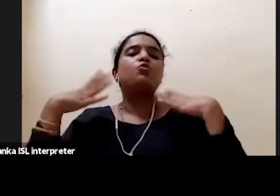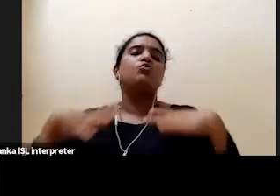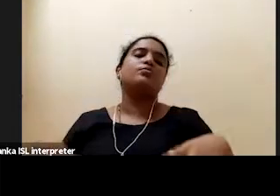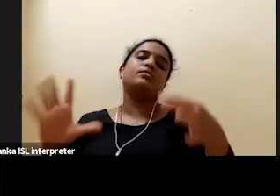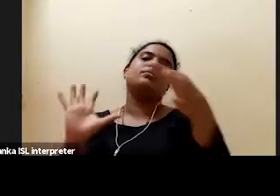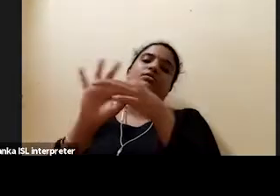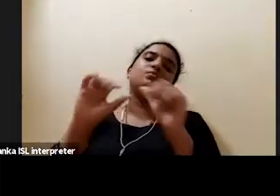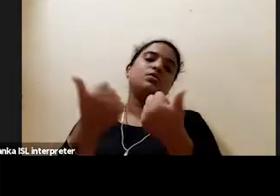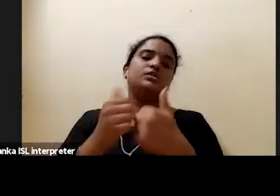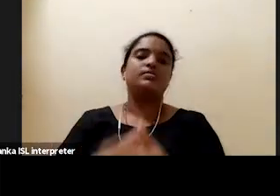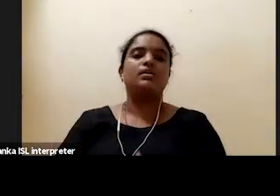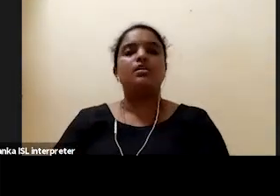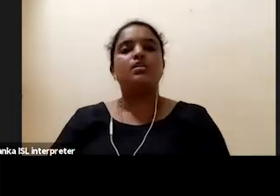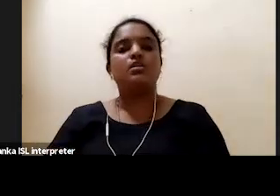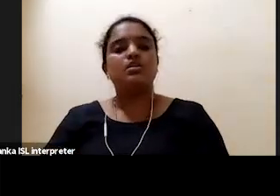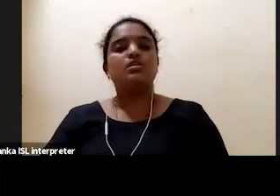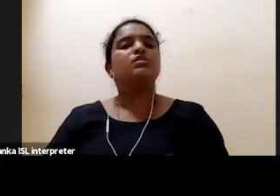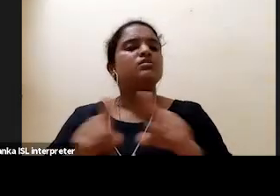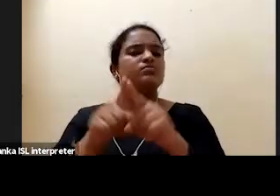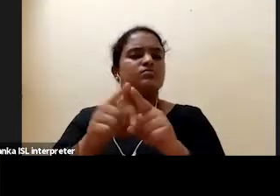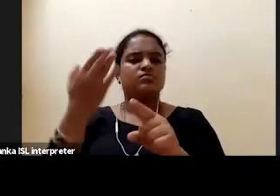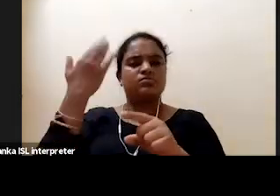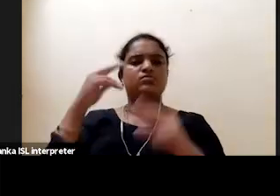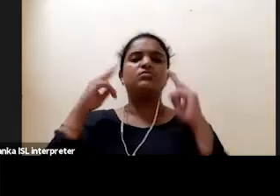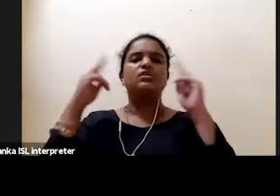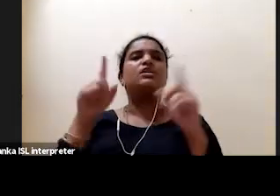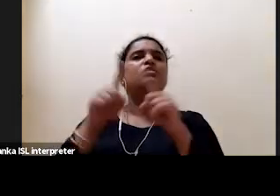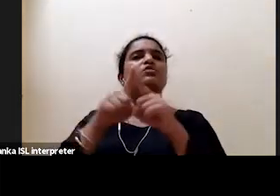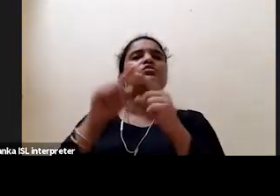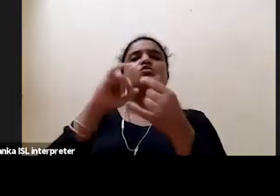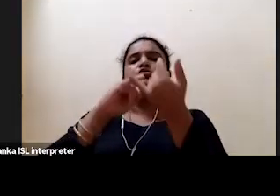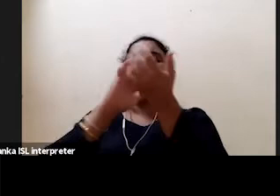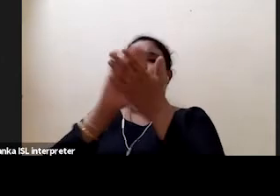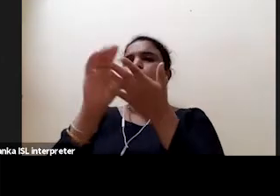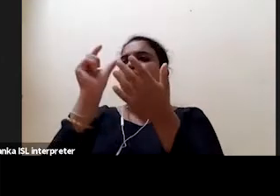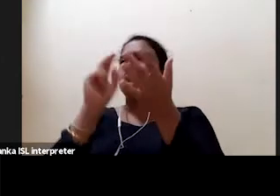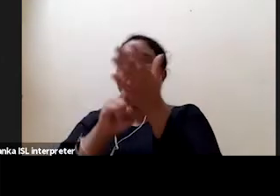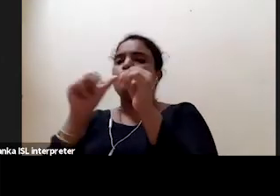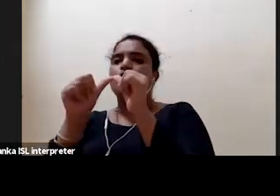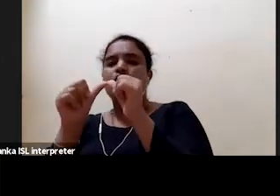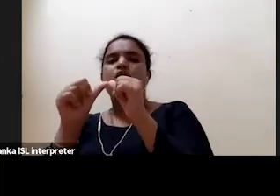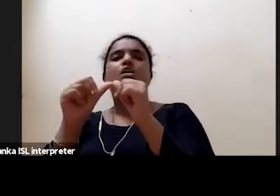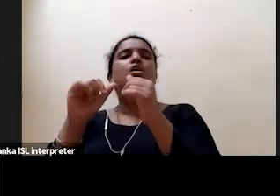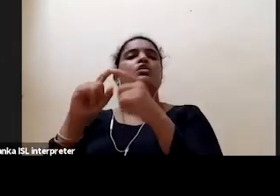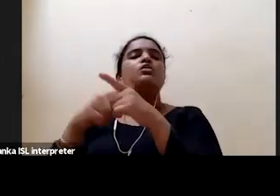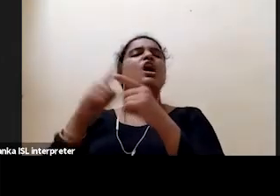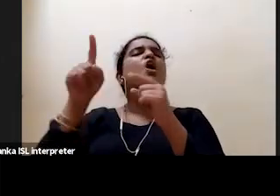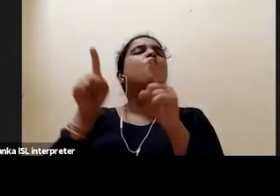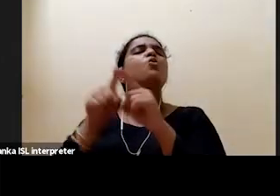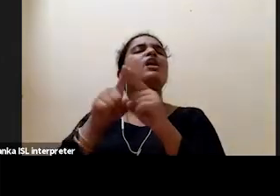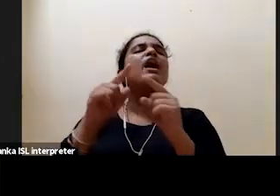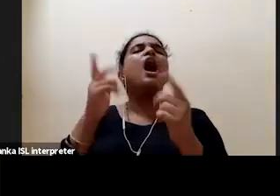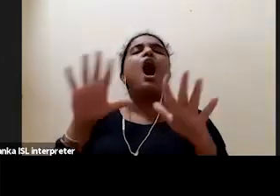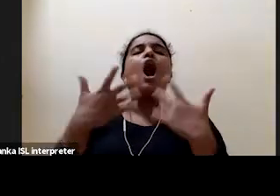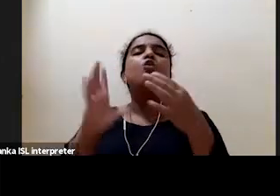And like a famous blogger, Shauna James Ahern, who writes on Gluten Free Girl, she says, write to